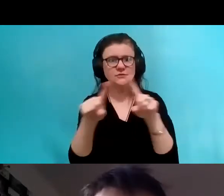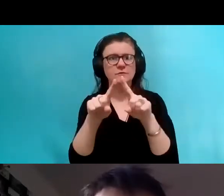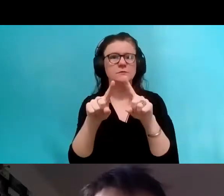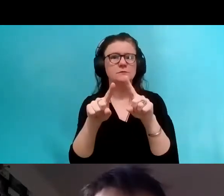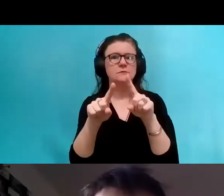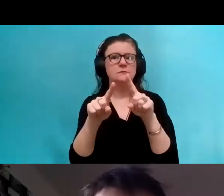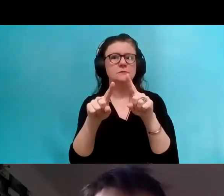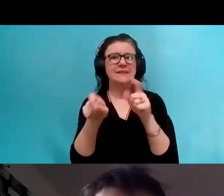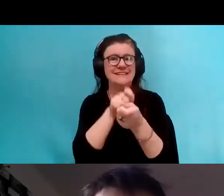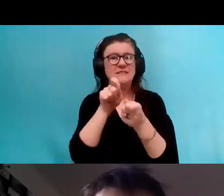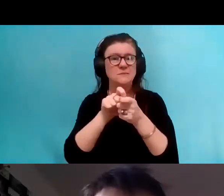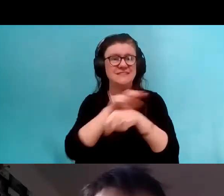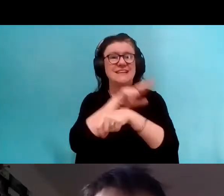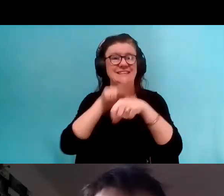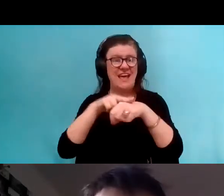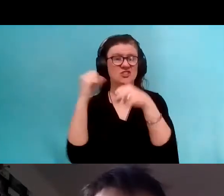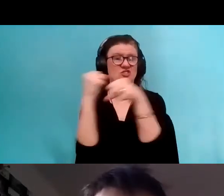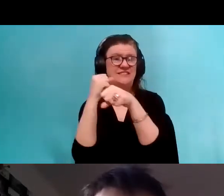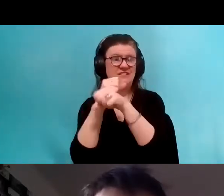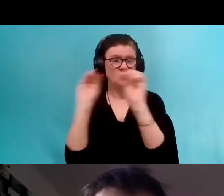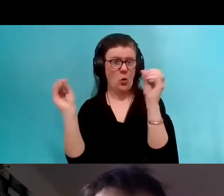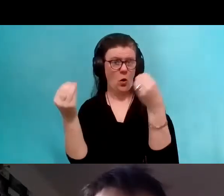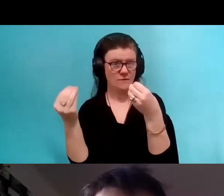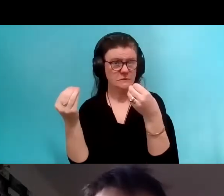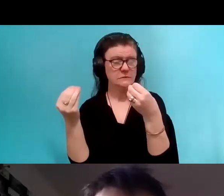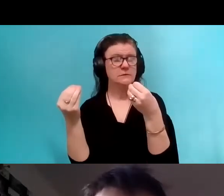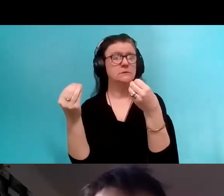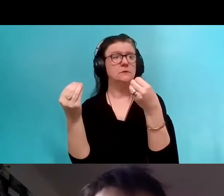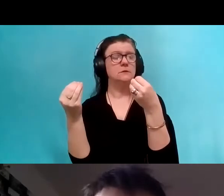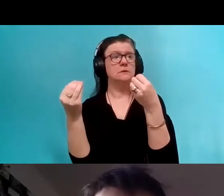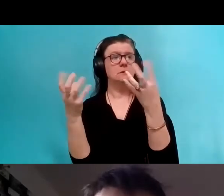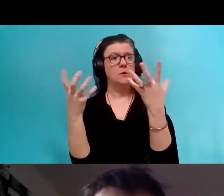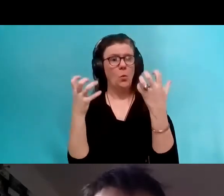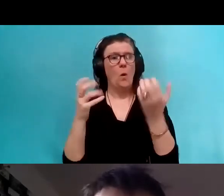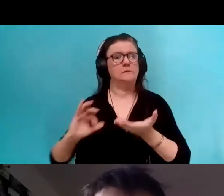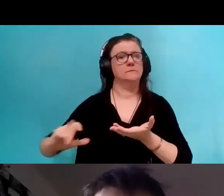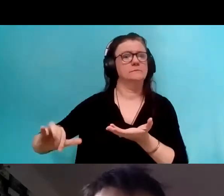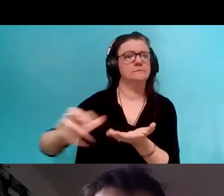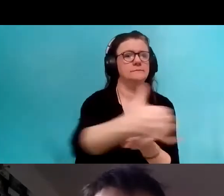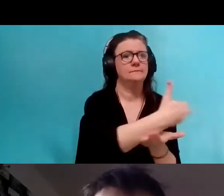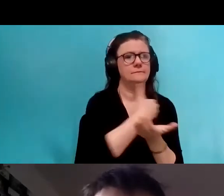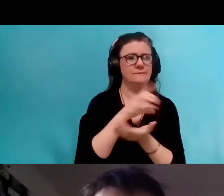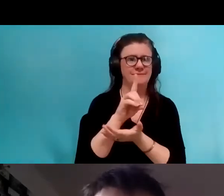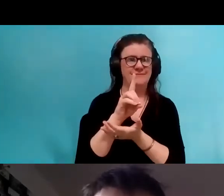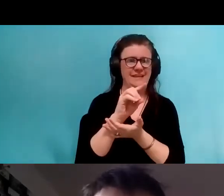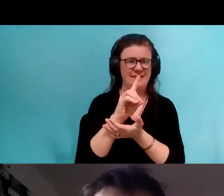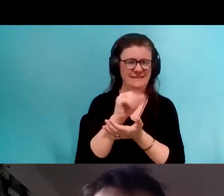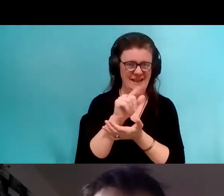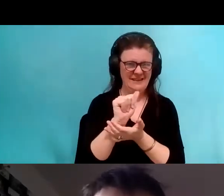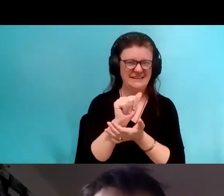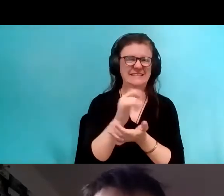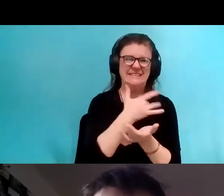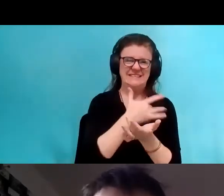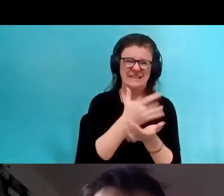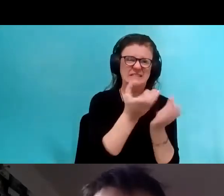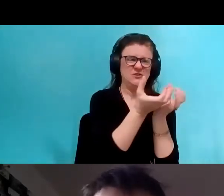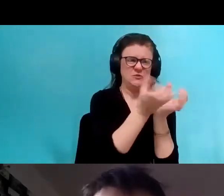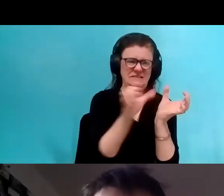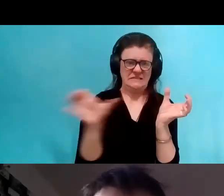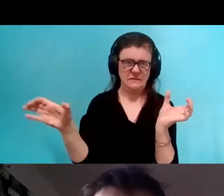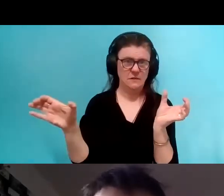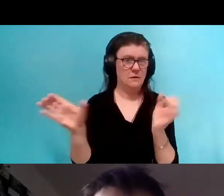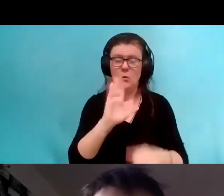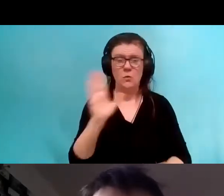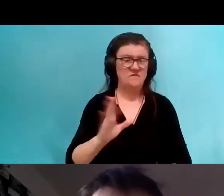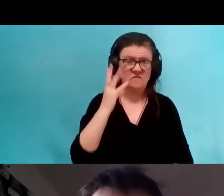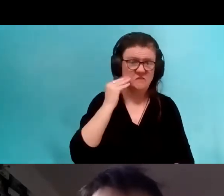in particular national statistics offices, increasingly are collecting data that's disaggregated on a scale that we've never